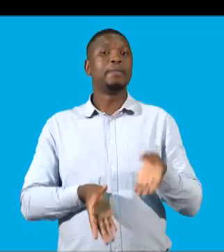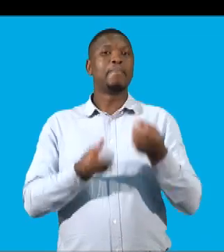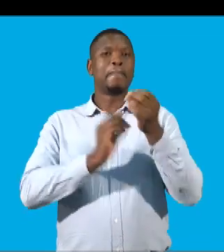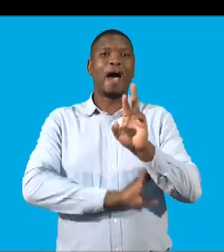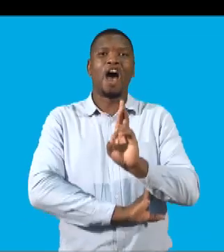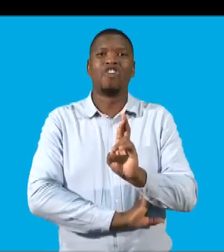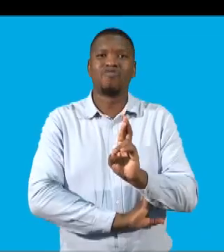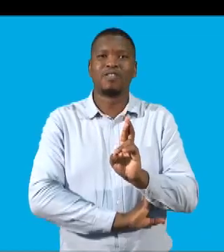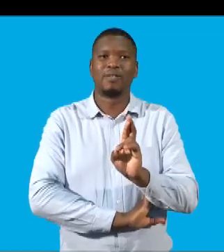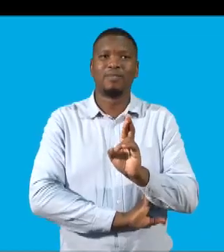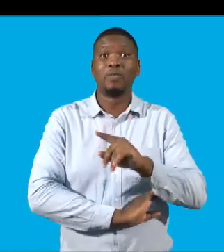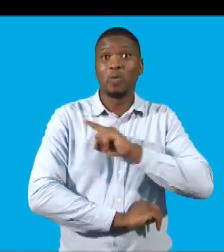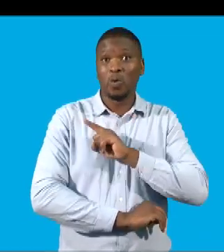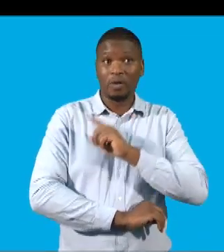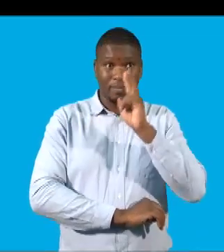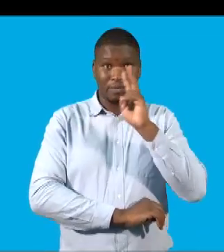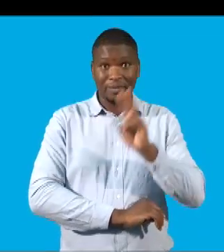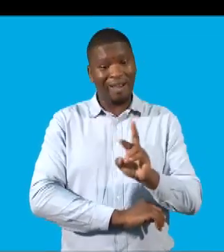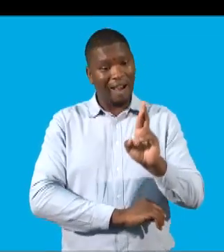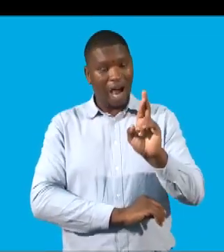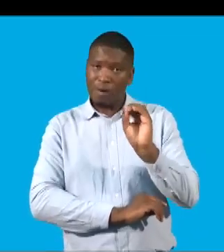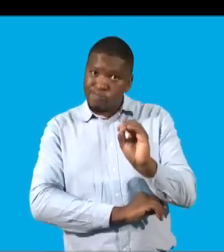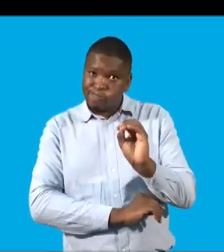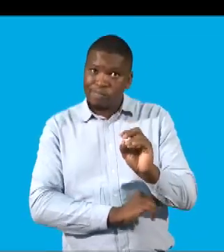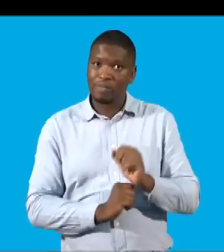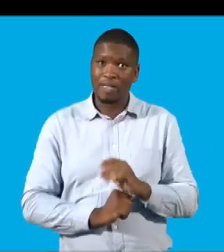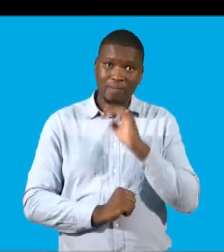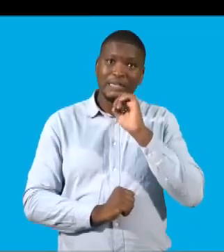R, because that statement has R in it. So